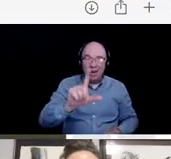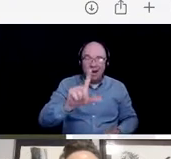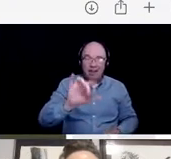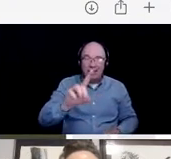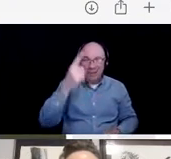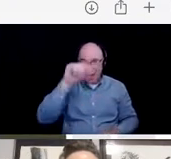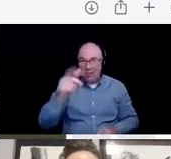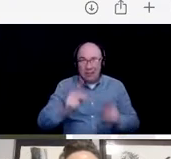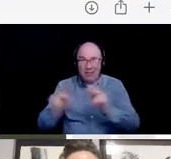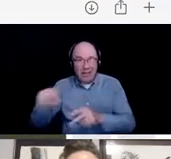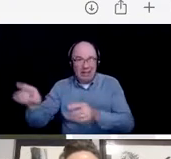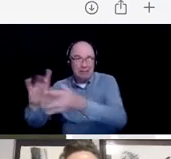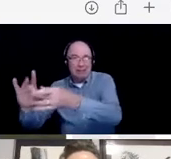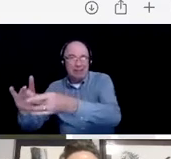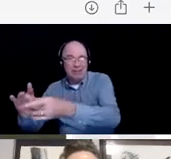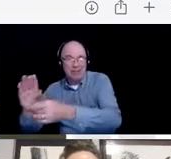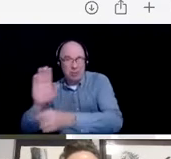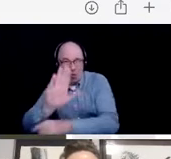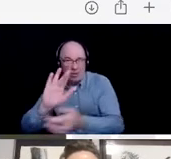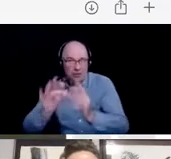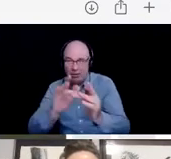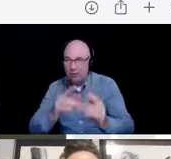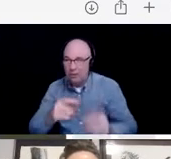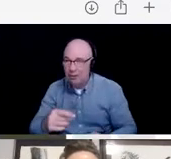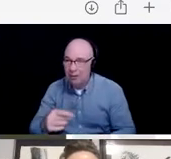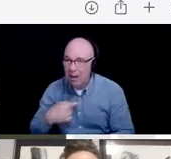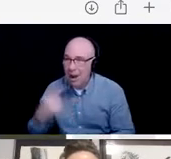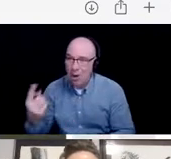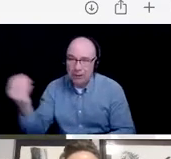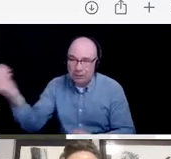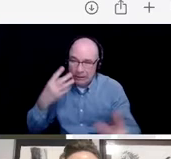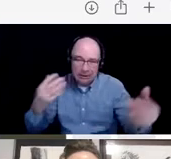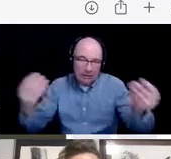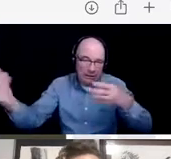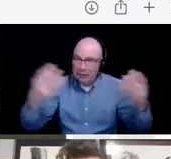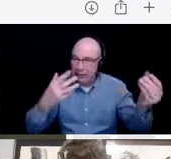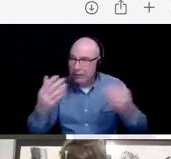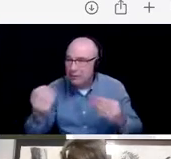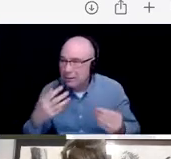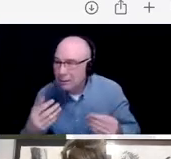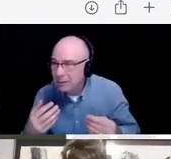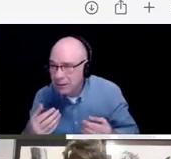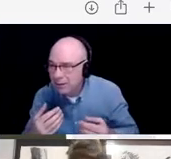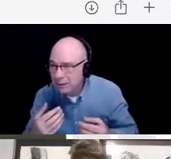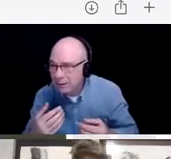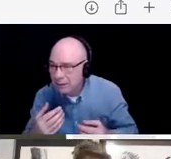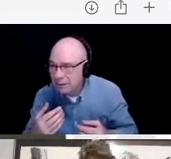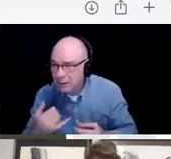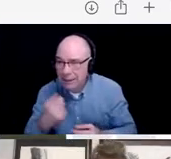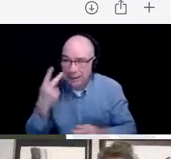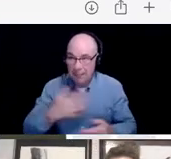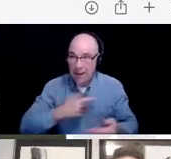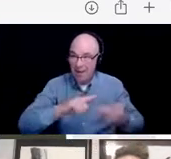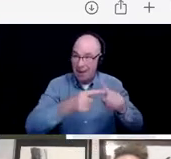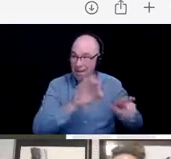that are messaging your network. I get told all the time by people of, yeah, well, I see my friends on